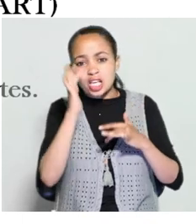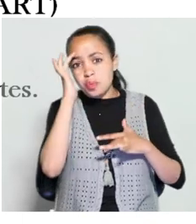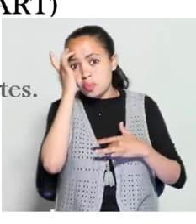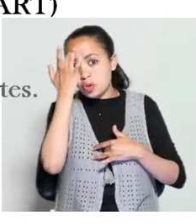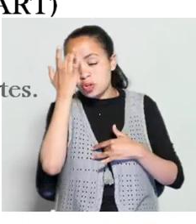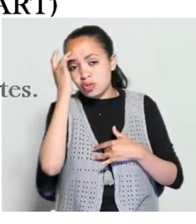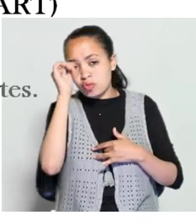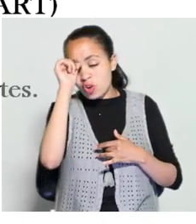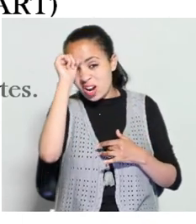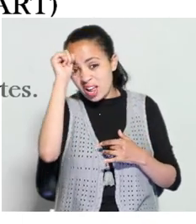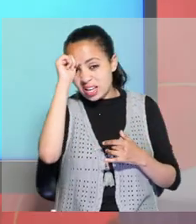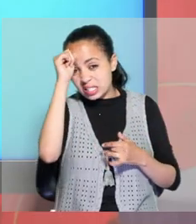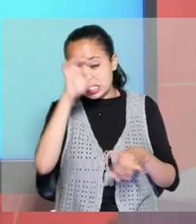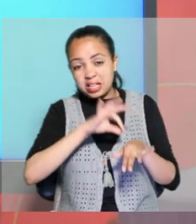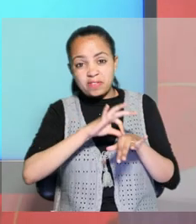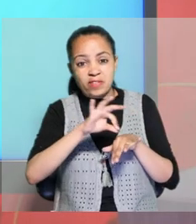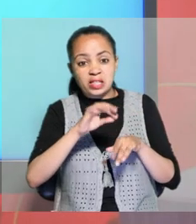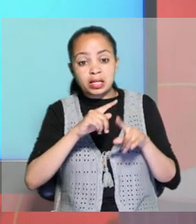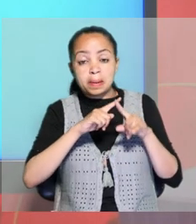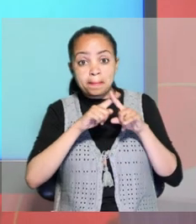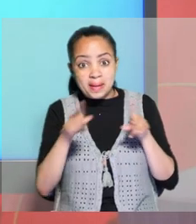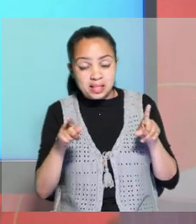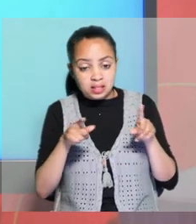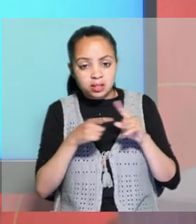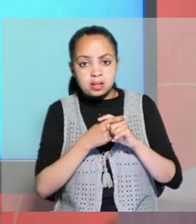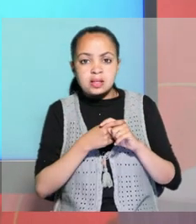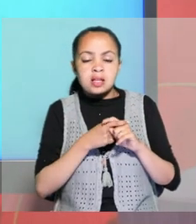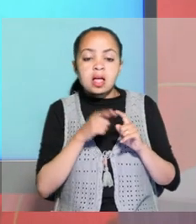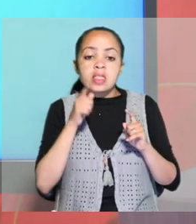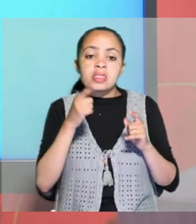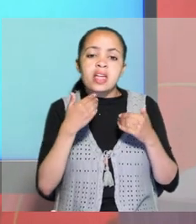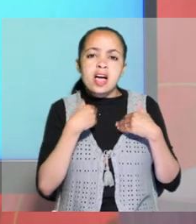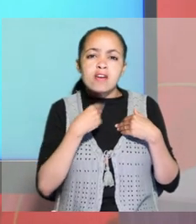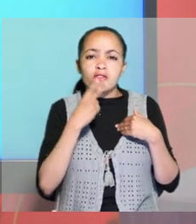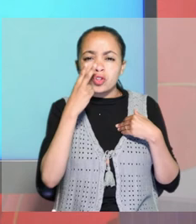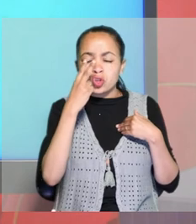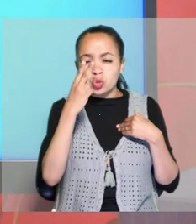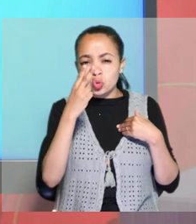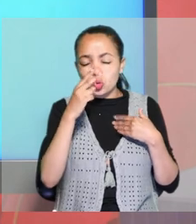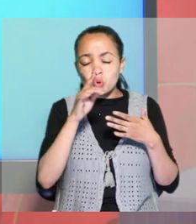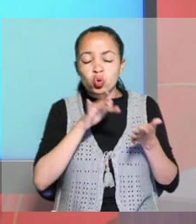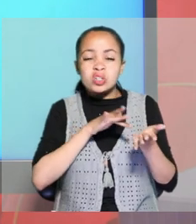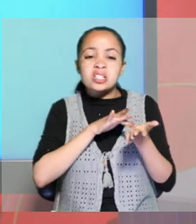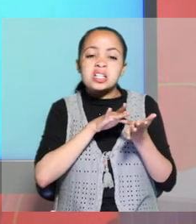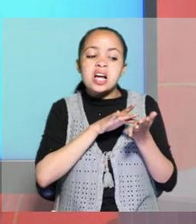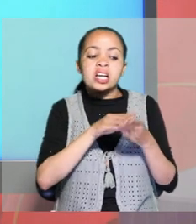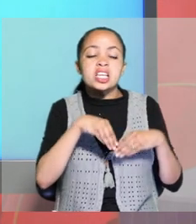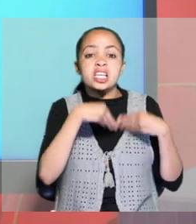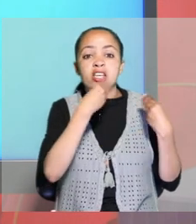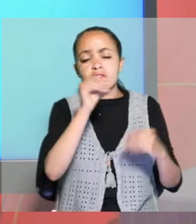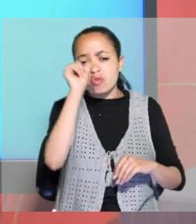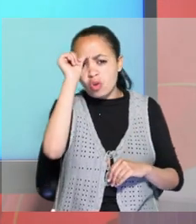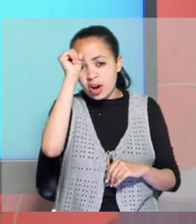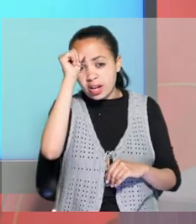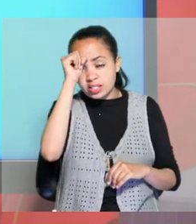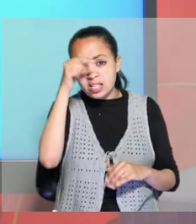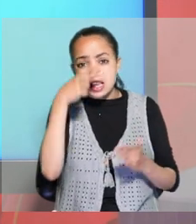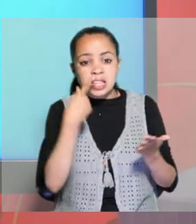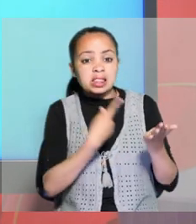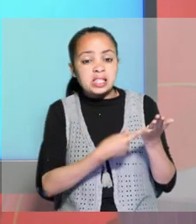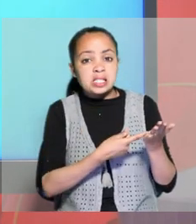AIDS infected. But there are two main drugs given for AIDS patients. These